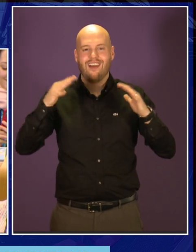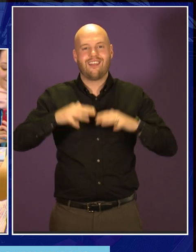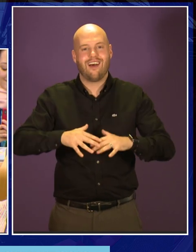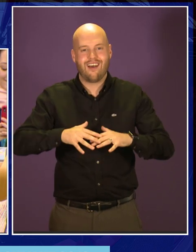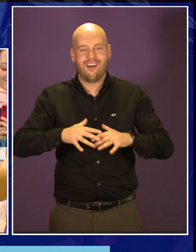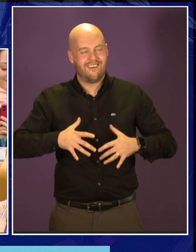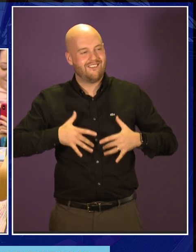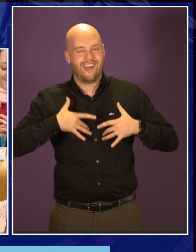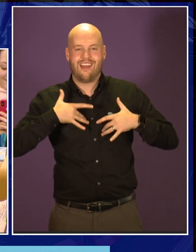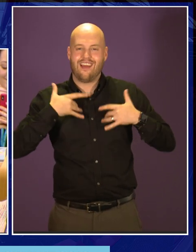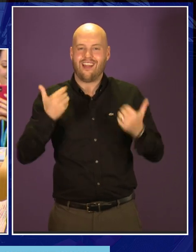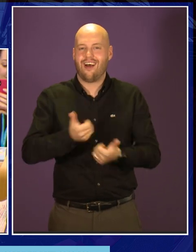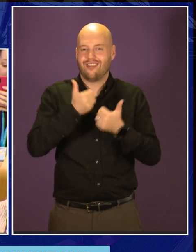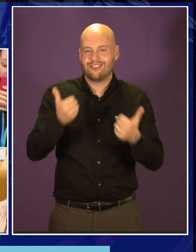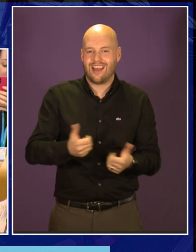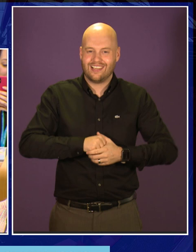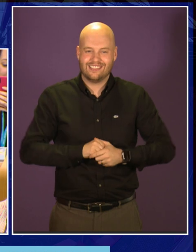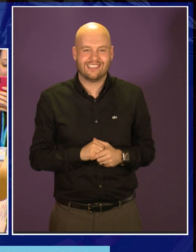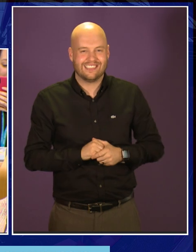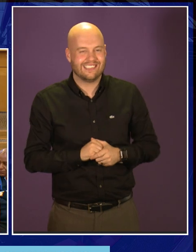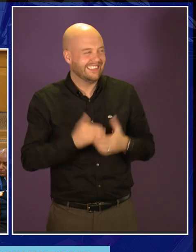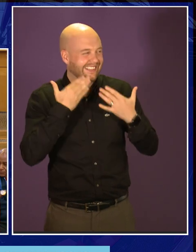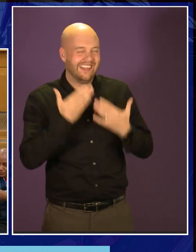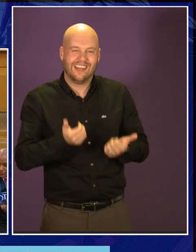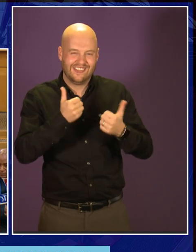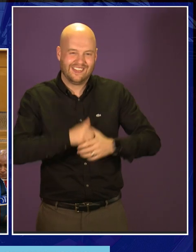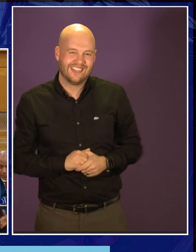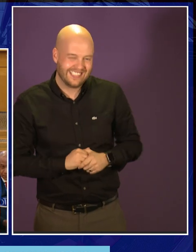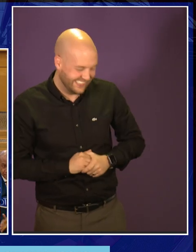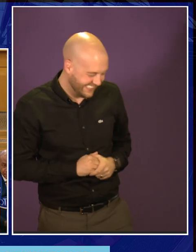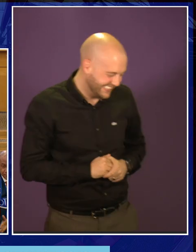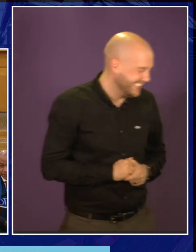together and feel all right. Thank you.